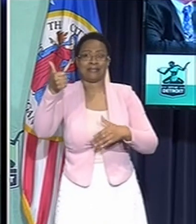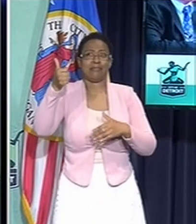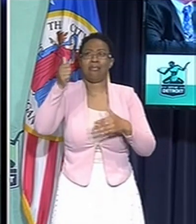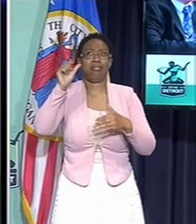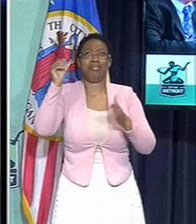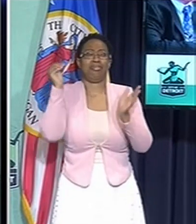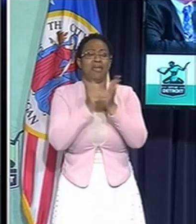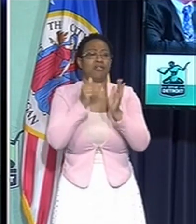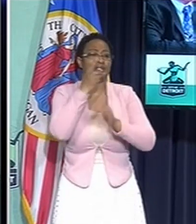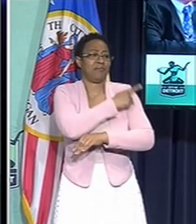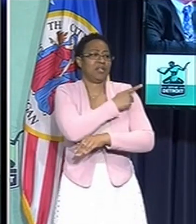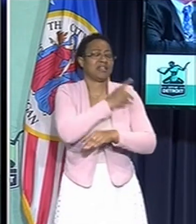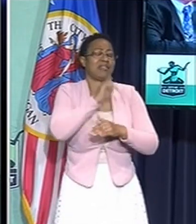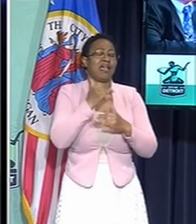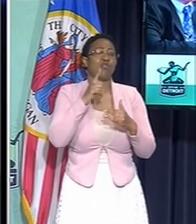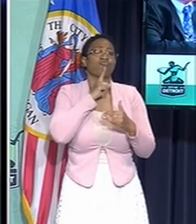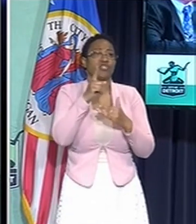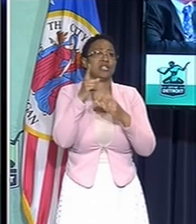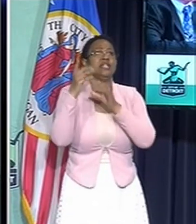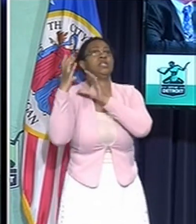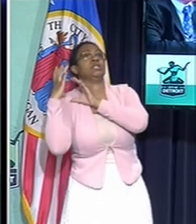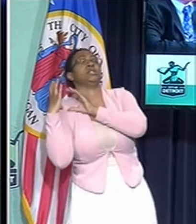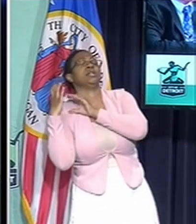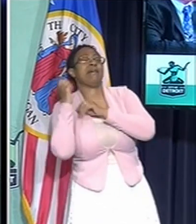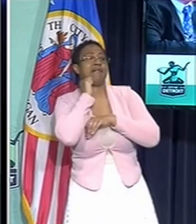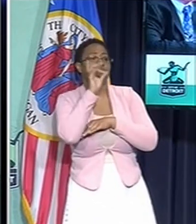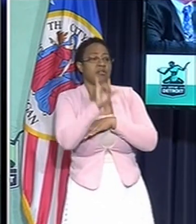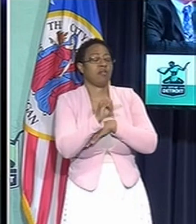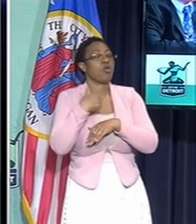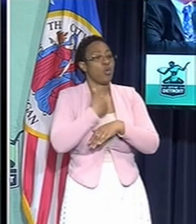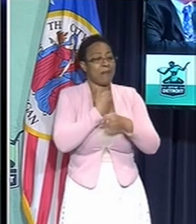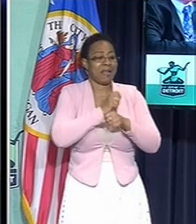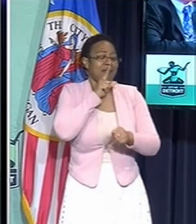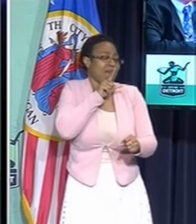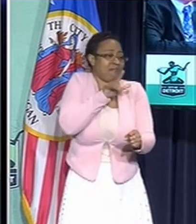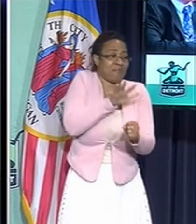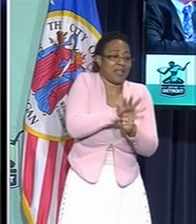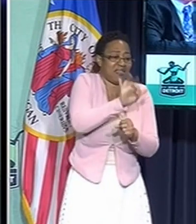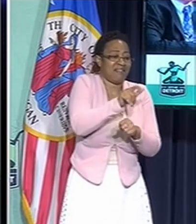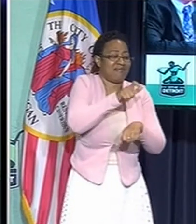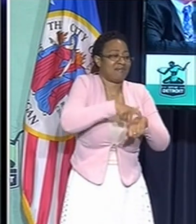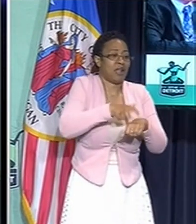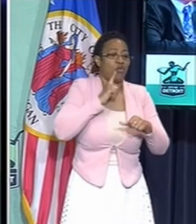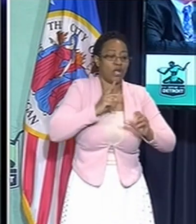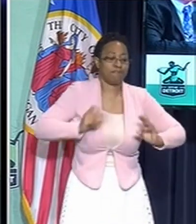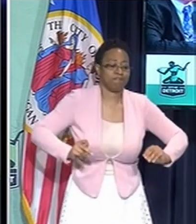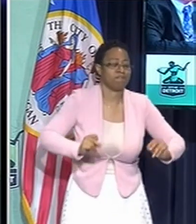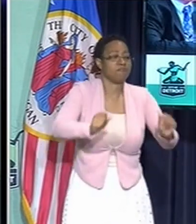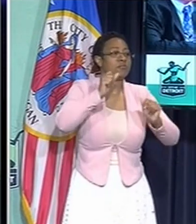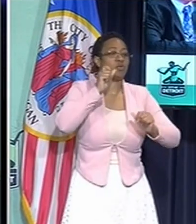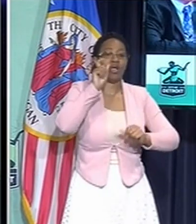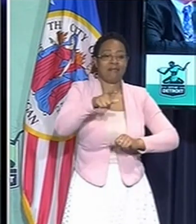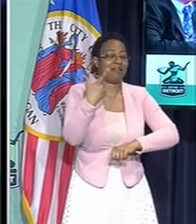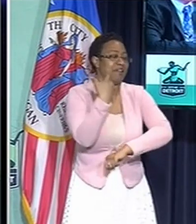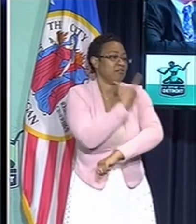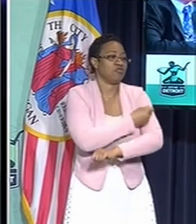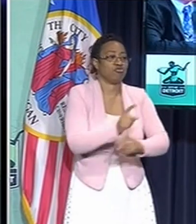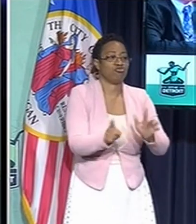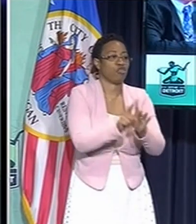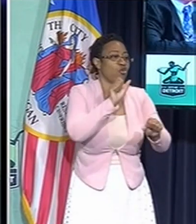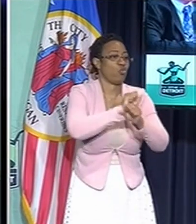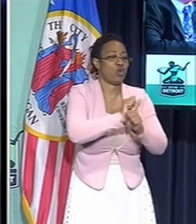that weighed on my mind every day, we made a commitment then. We actually moved quickly and required you to have a vaccine to come to